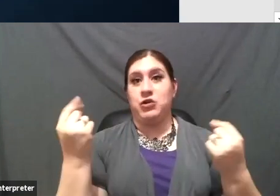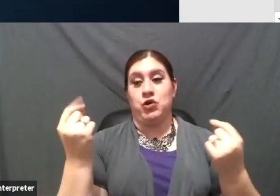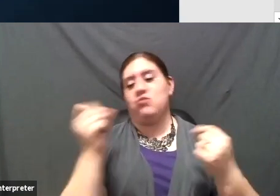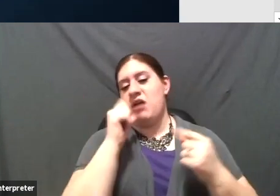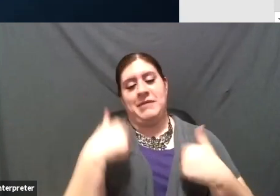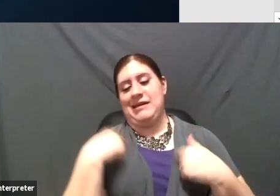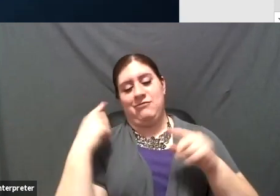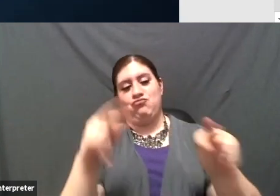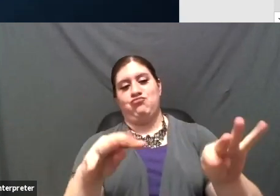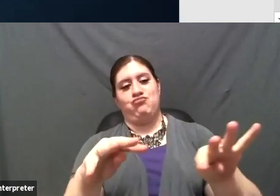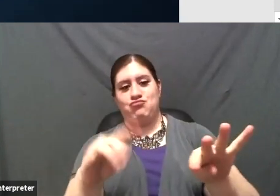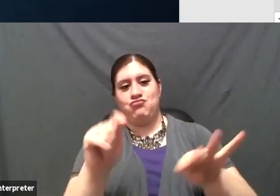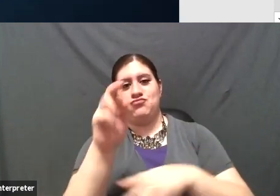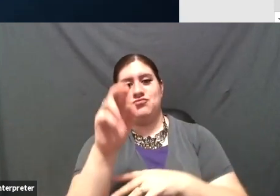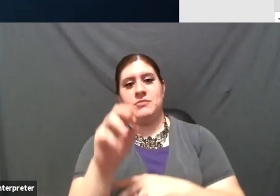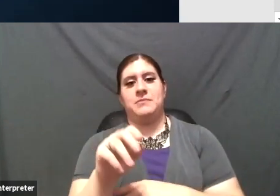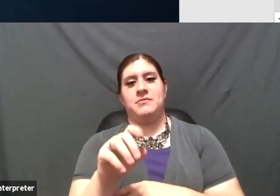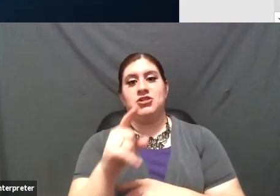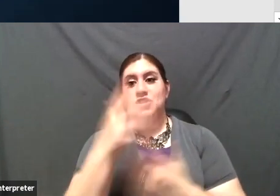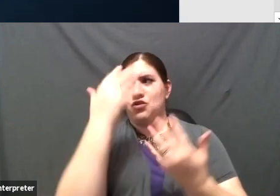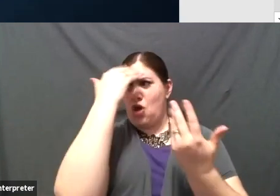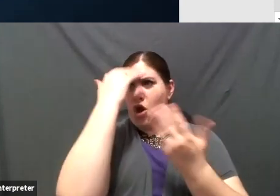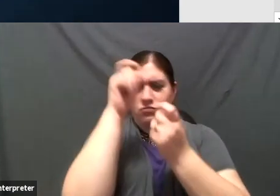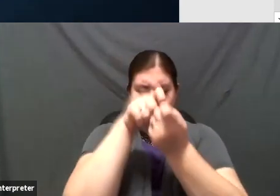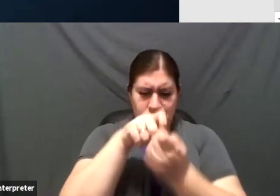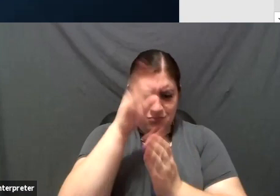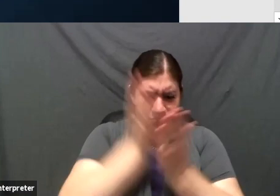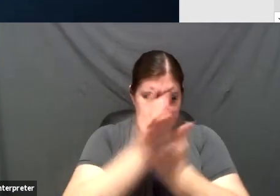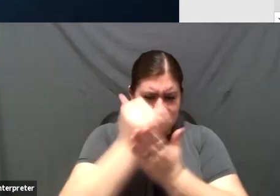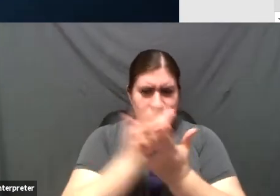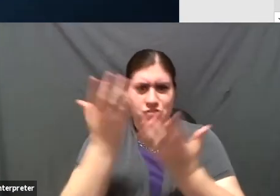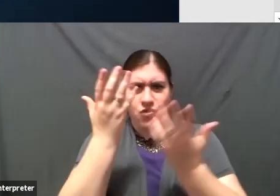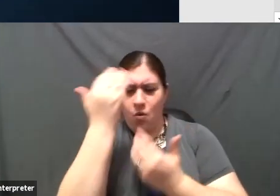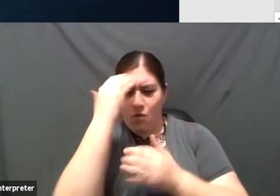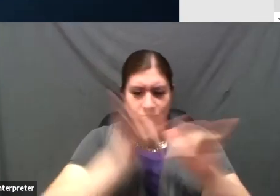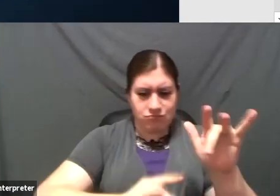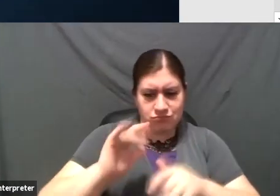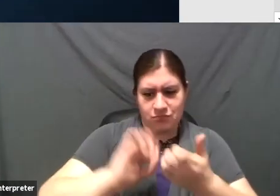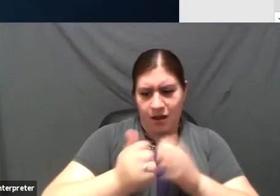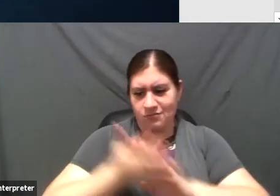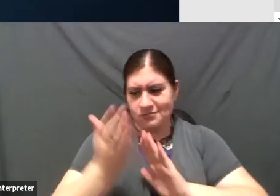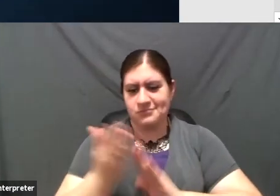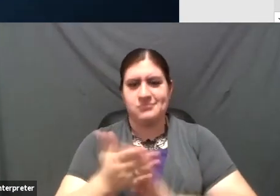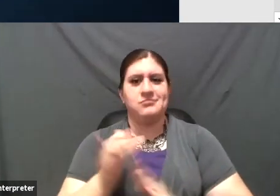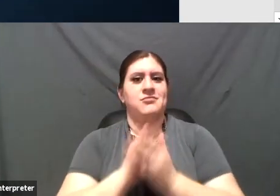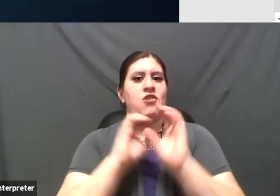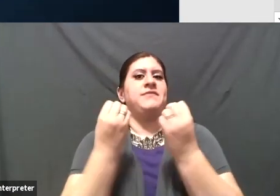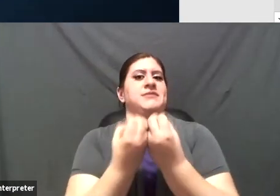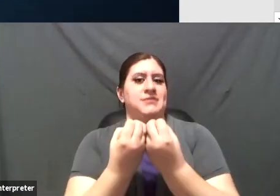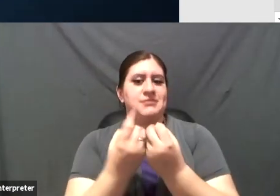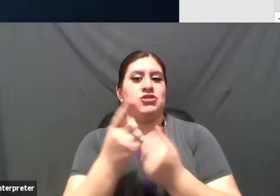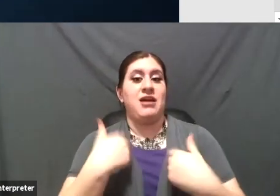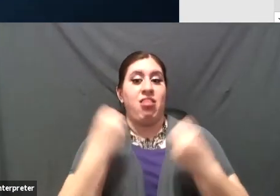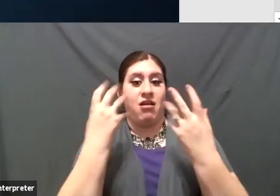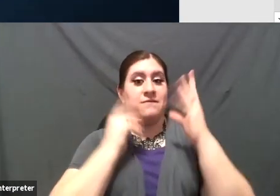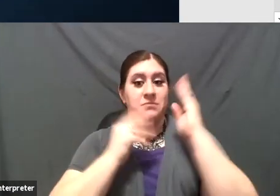me, it's her. Okay, she knows all the bells and whistles, and she knows what to click on, and she knows how to make it work, and she's got lots of experience. She